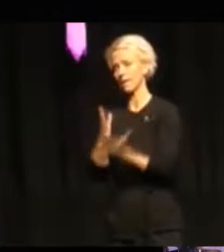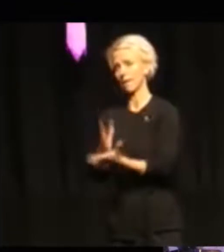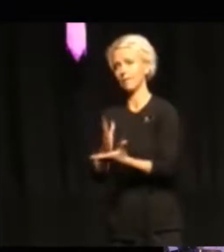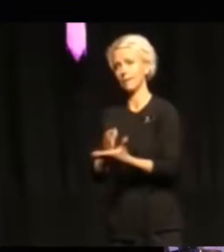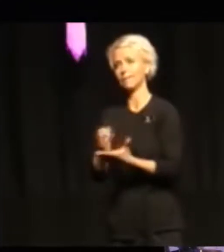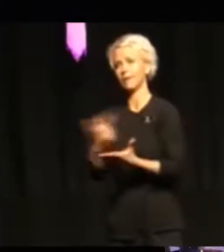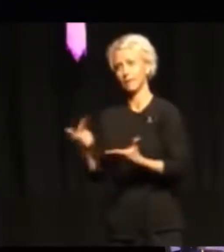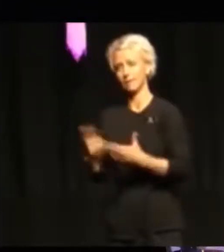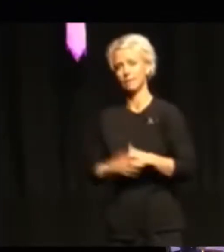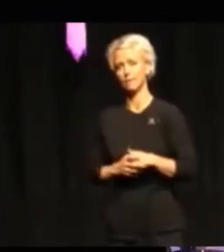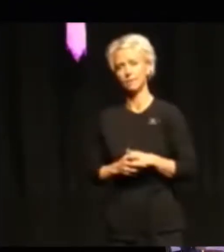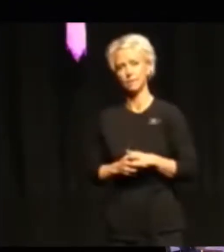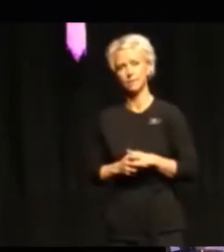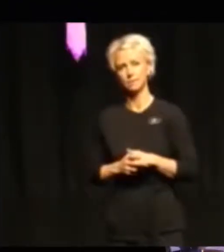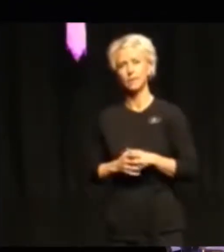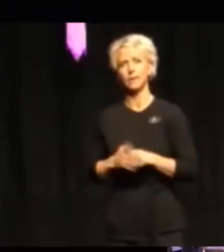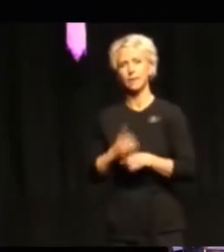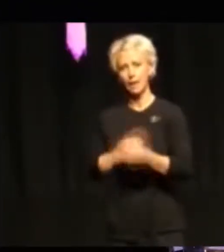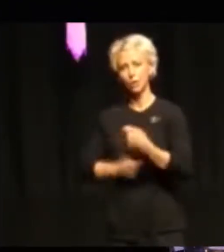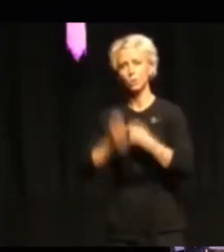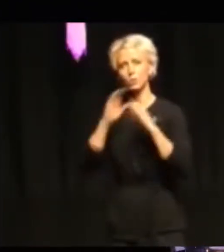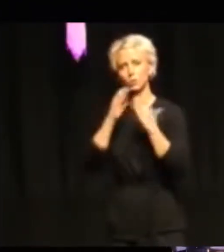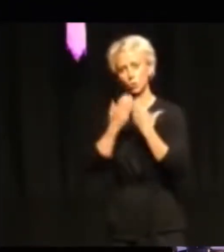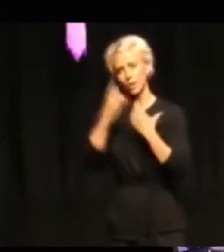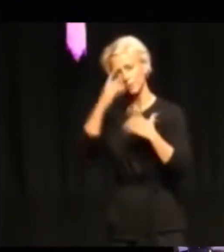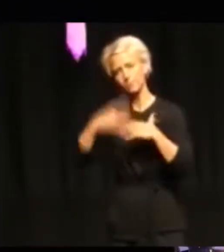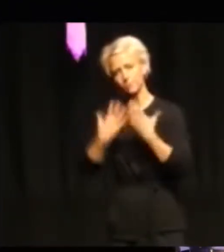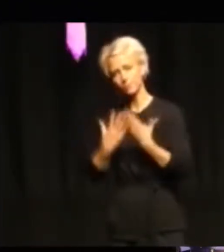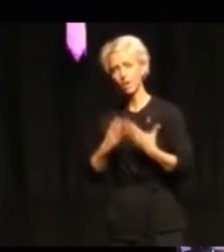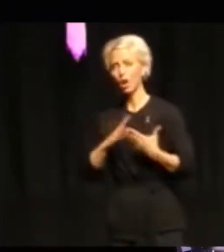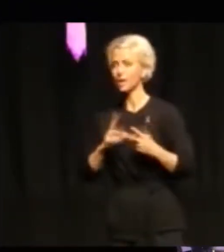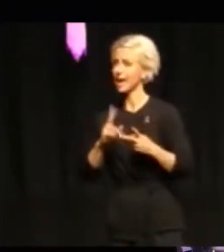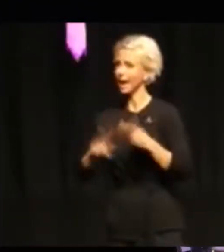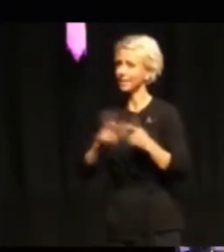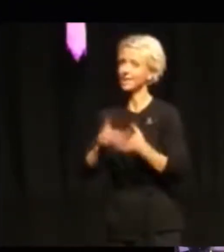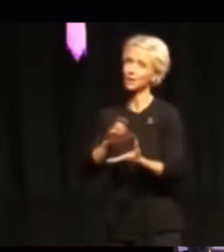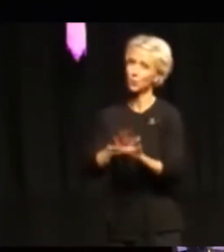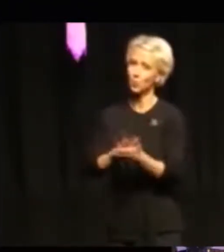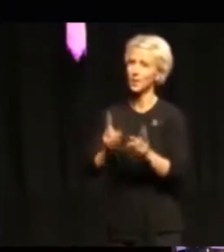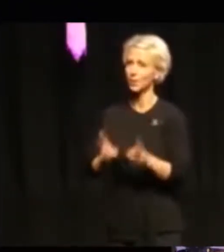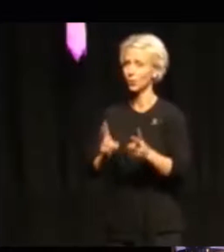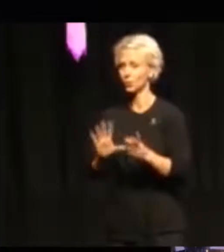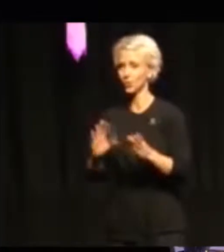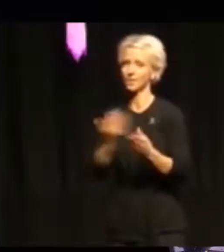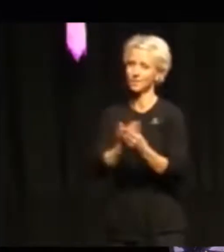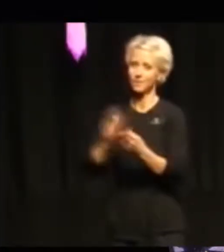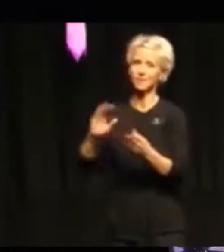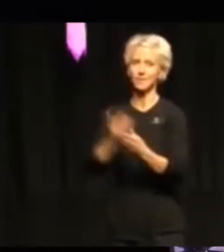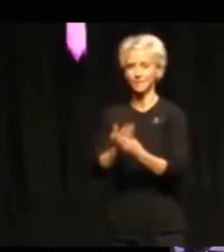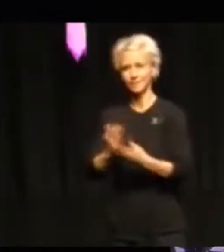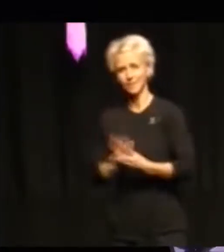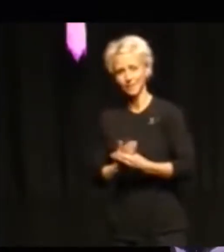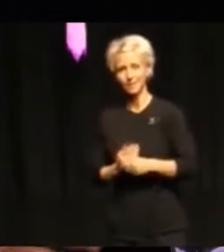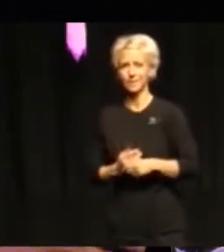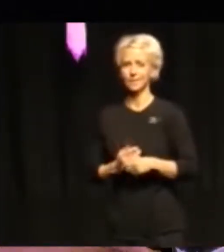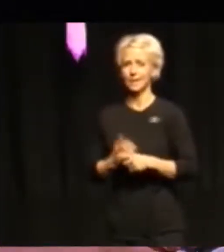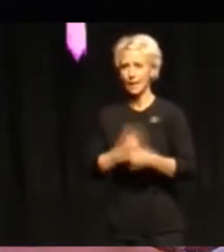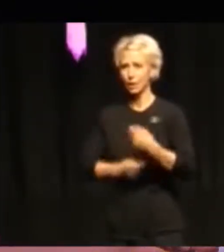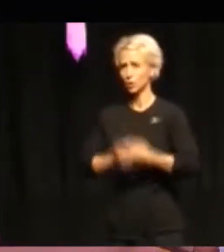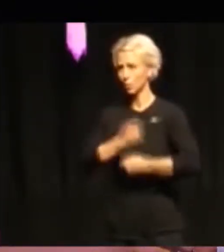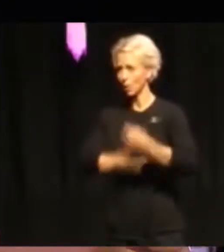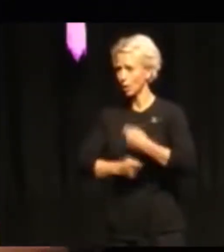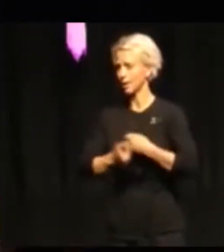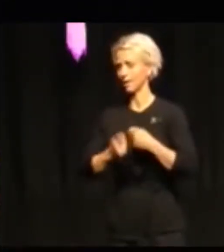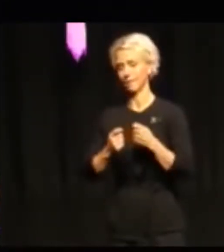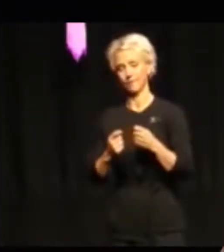They then kept putting economic social rights into other treaties. So if you've heard of the Convention on the Rights of the Child, we get economic